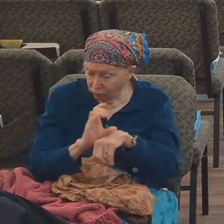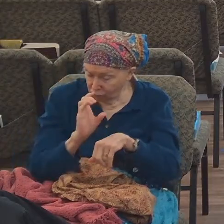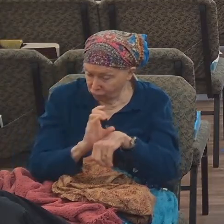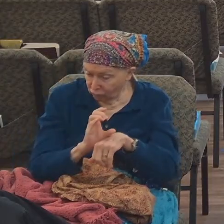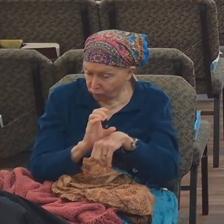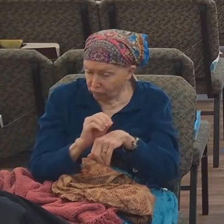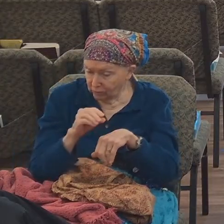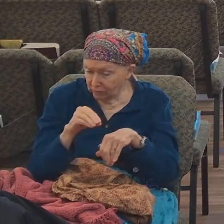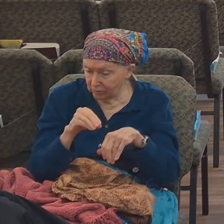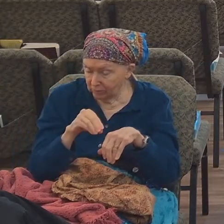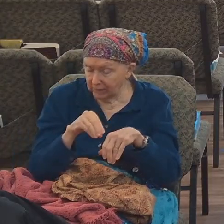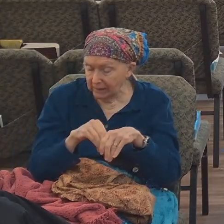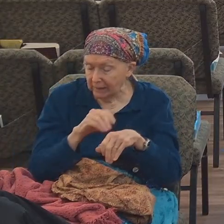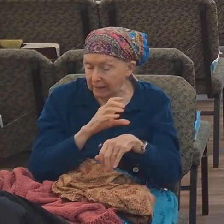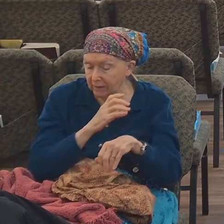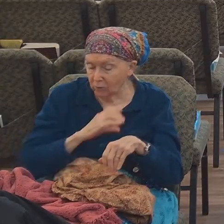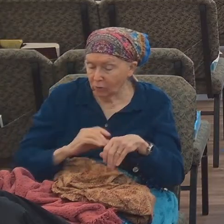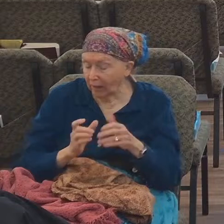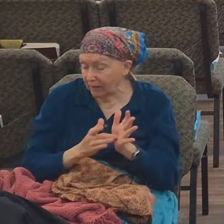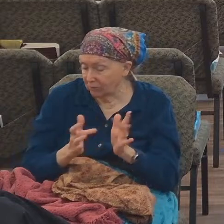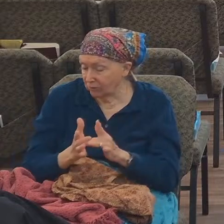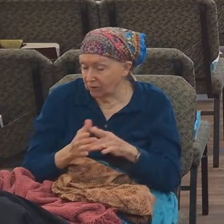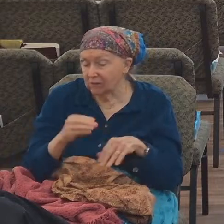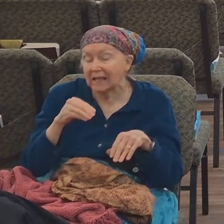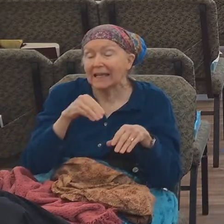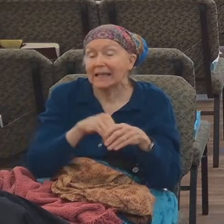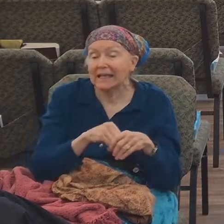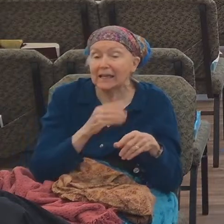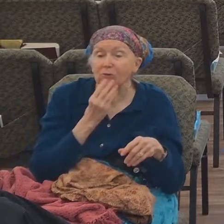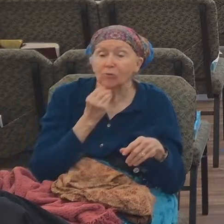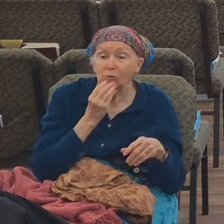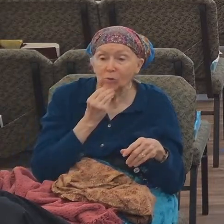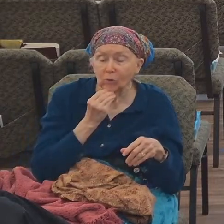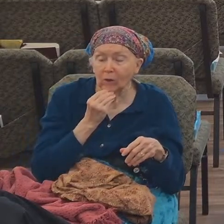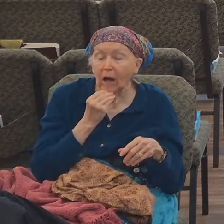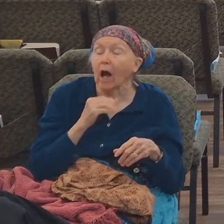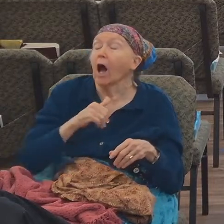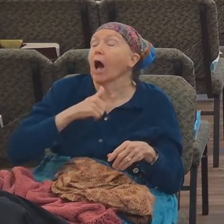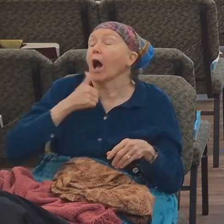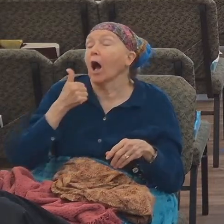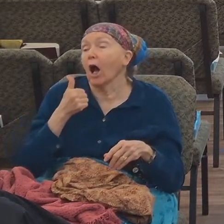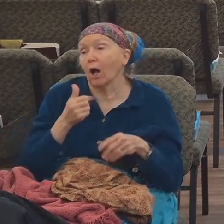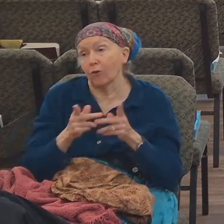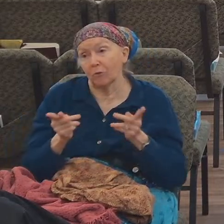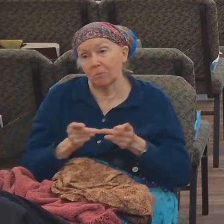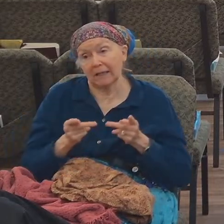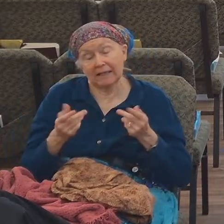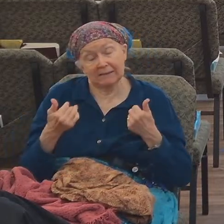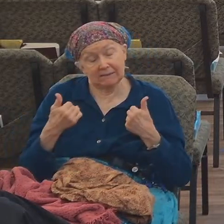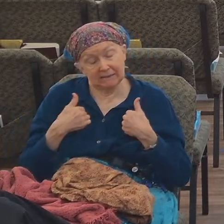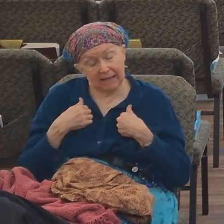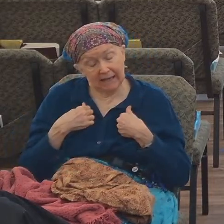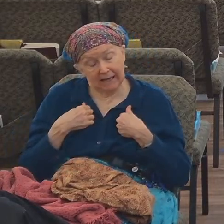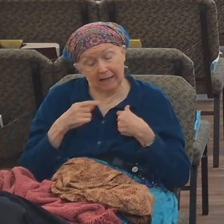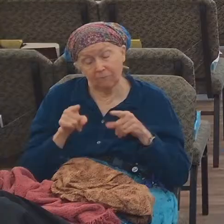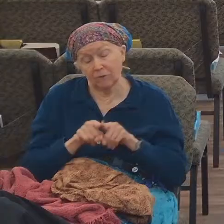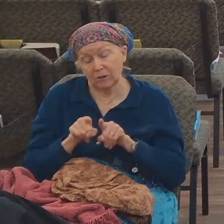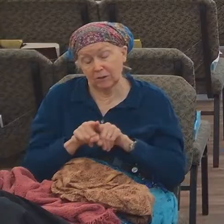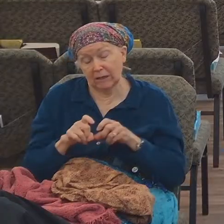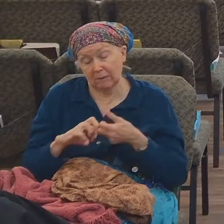where? Judea. In other words, other places are dealing with the same thing. You're not alone. You're not isolated, right? He connects